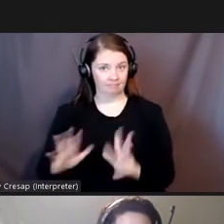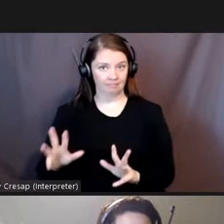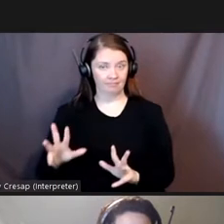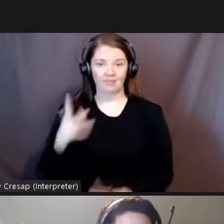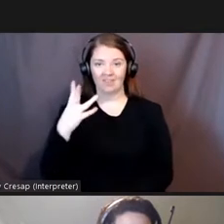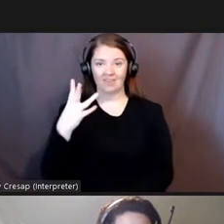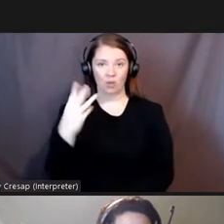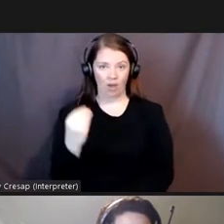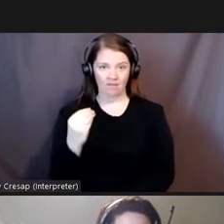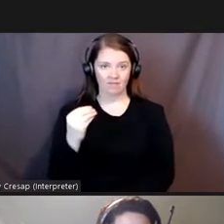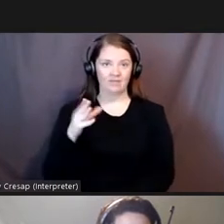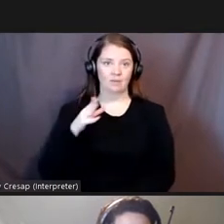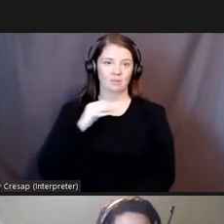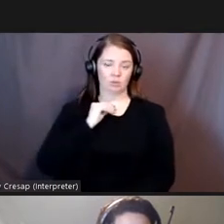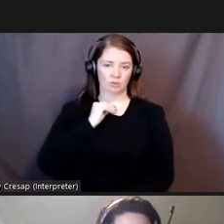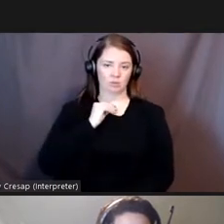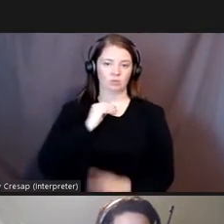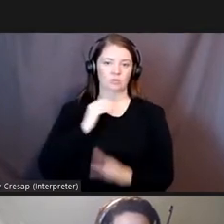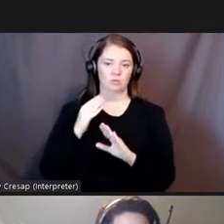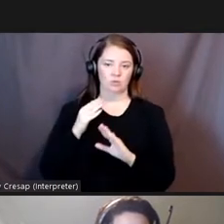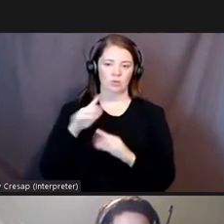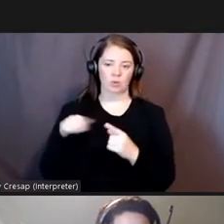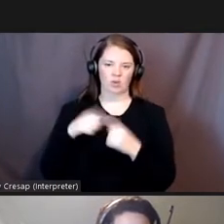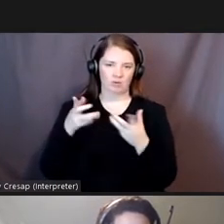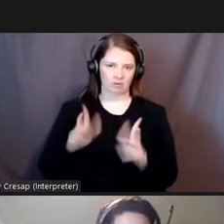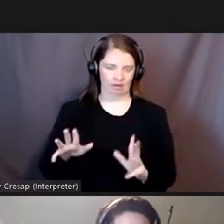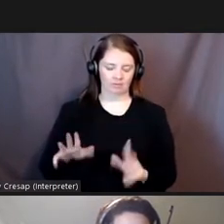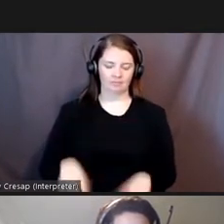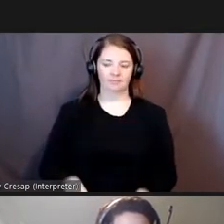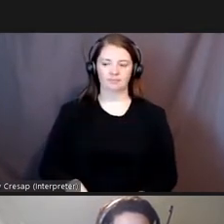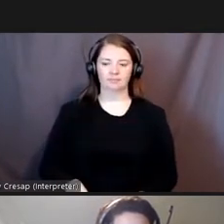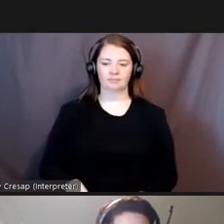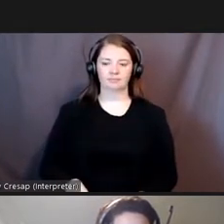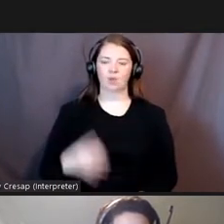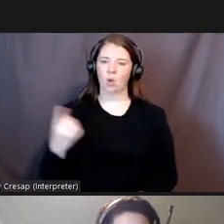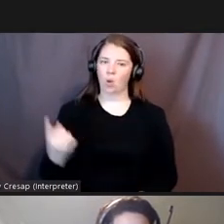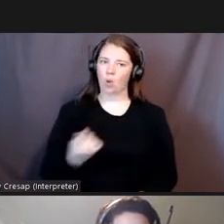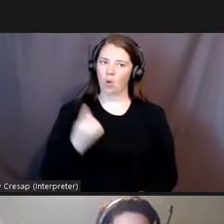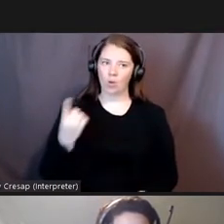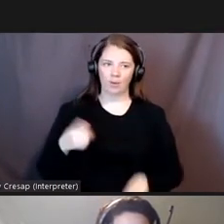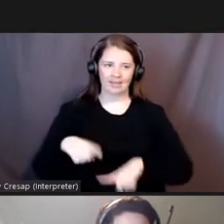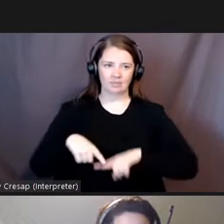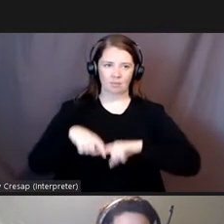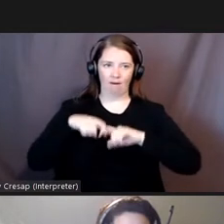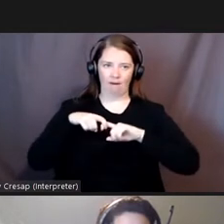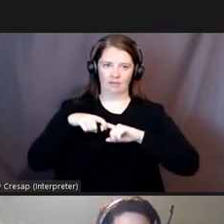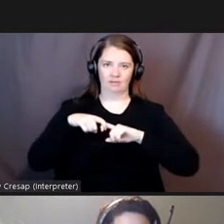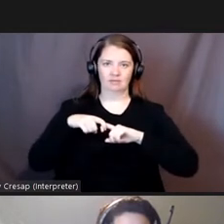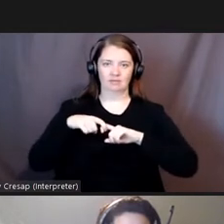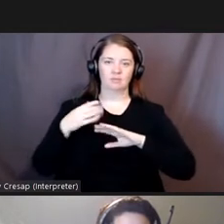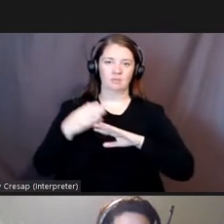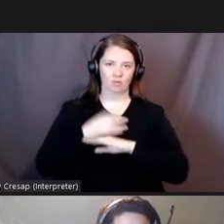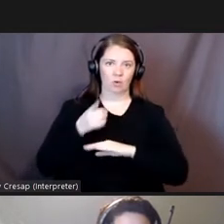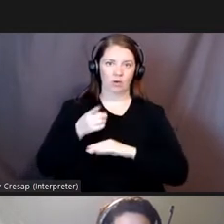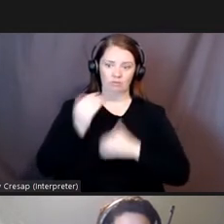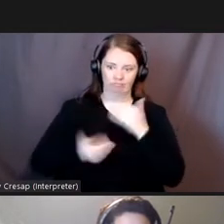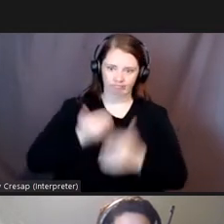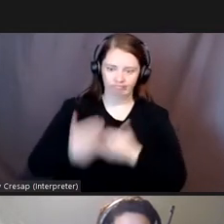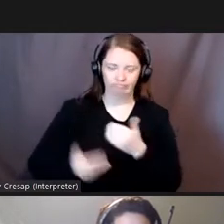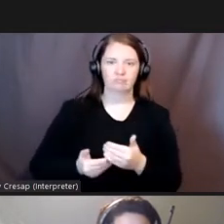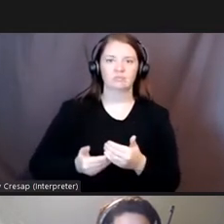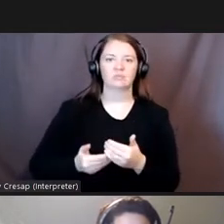audio when you're done. Always remember to pause before moving along so everyone is on board. We